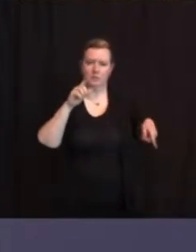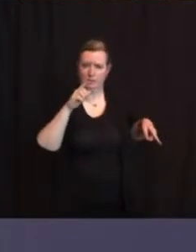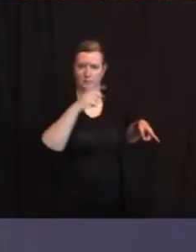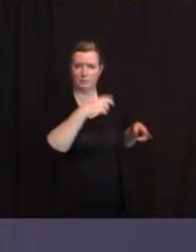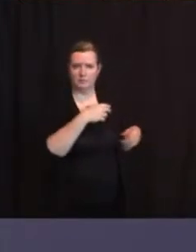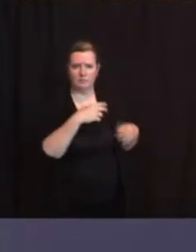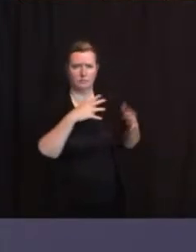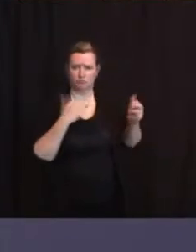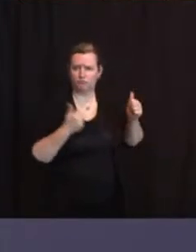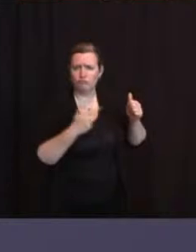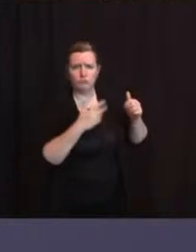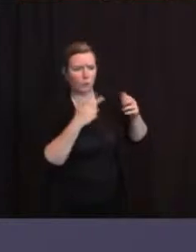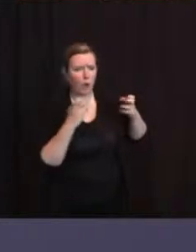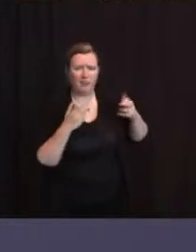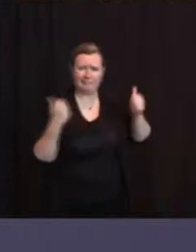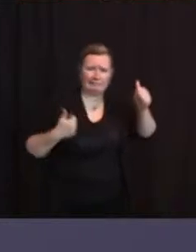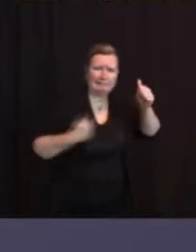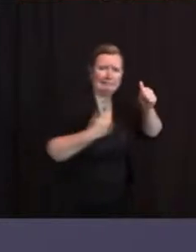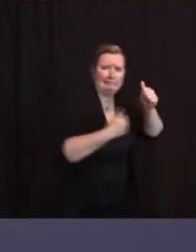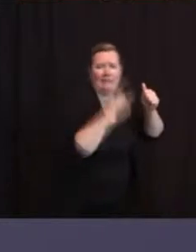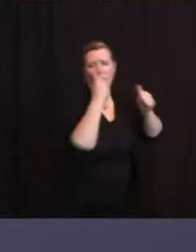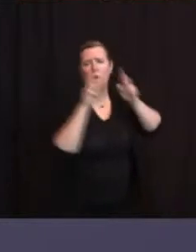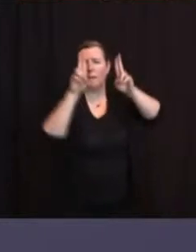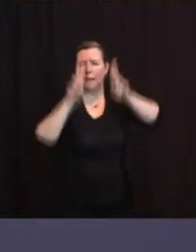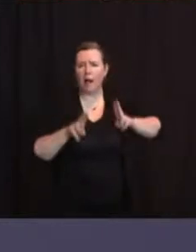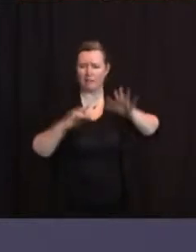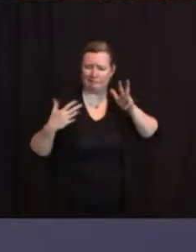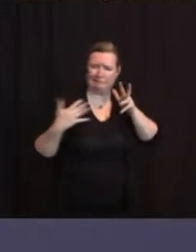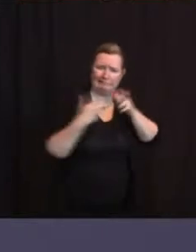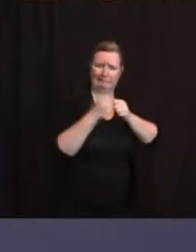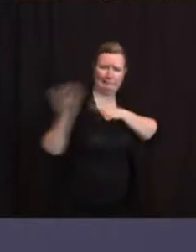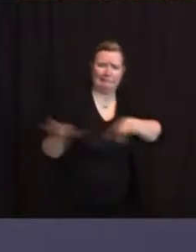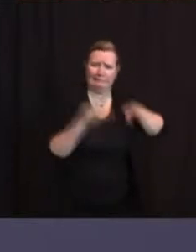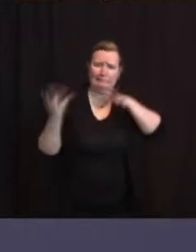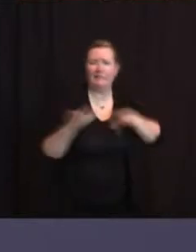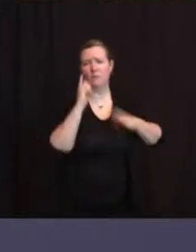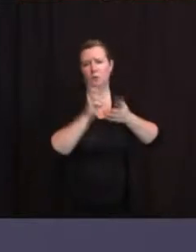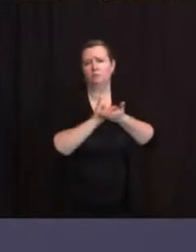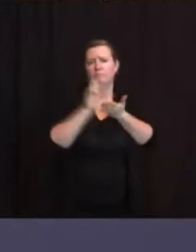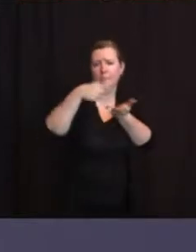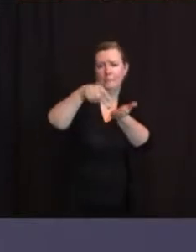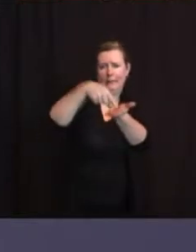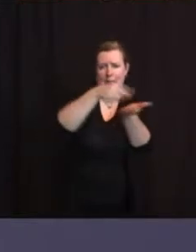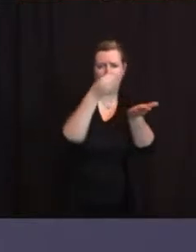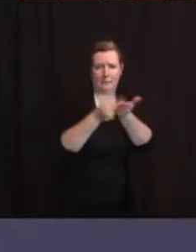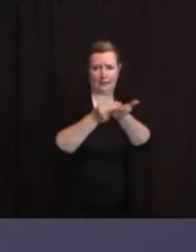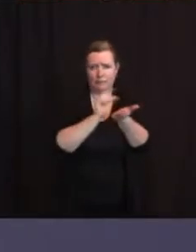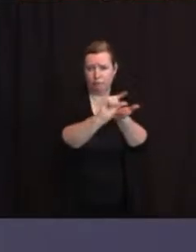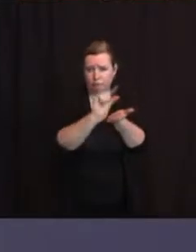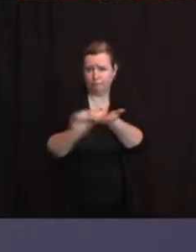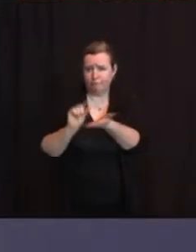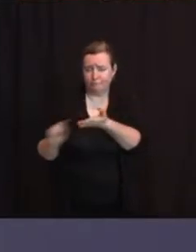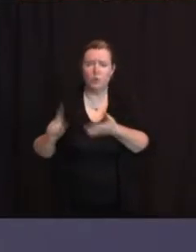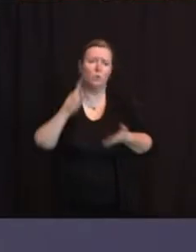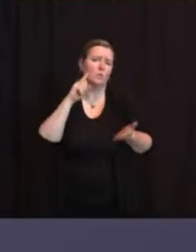watching every indicator that can tell us when it's okay for more people to get back to work. And as we hit those marks,